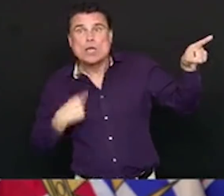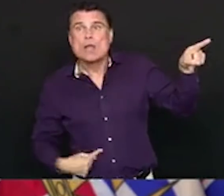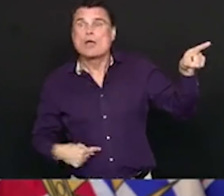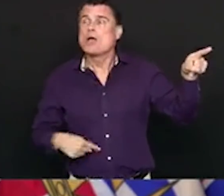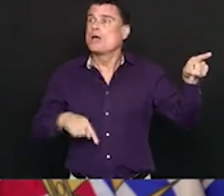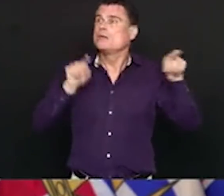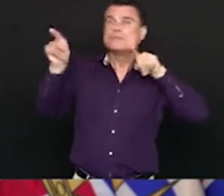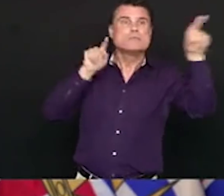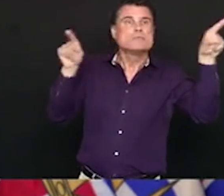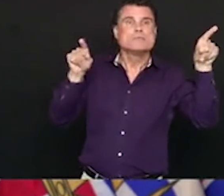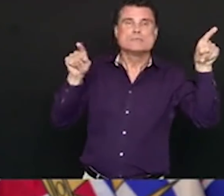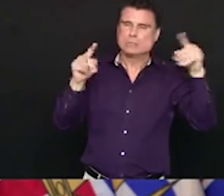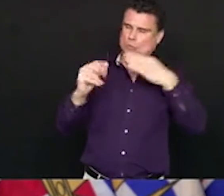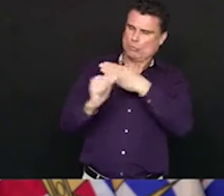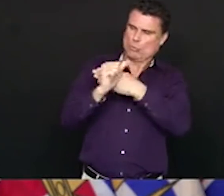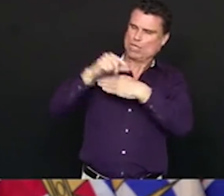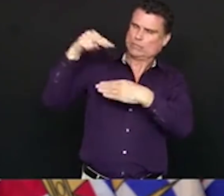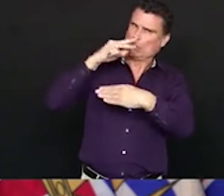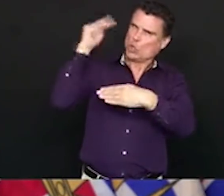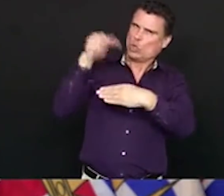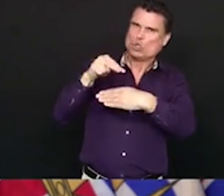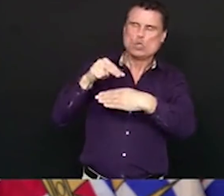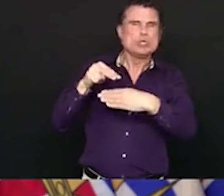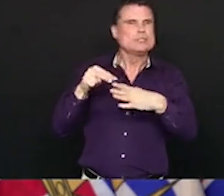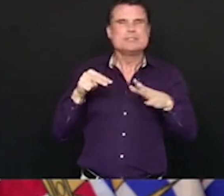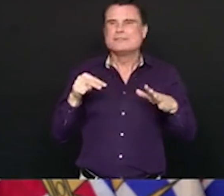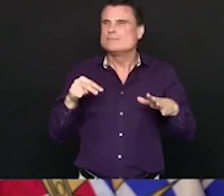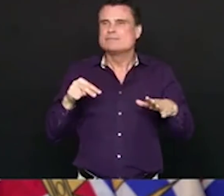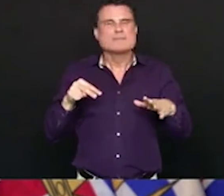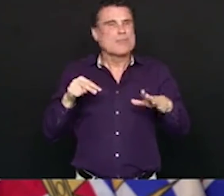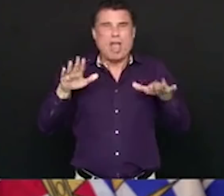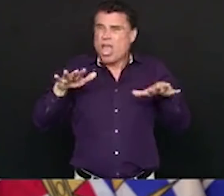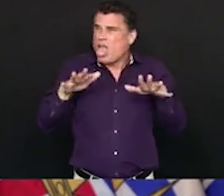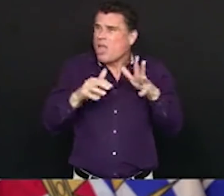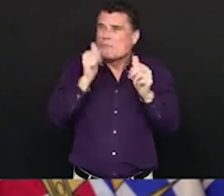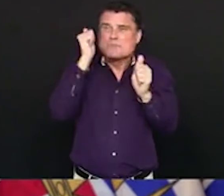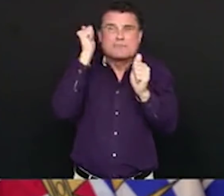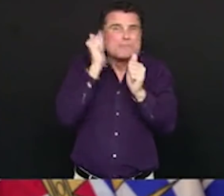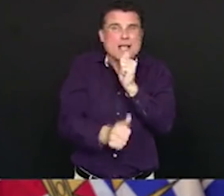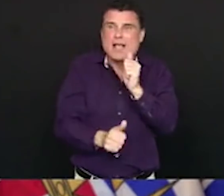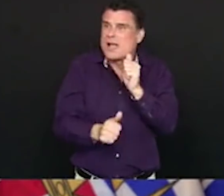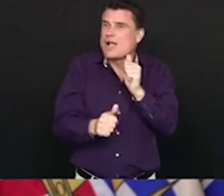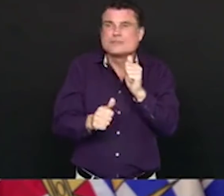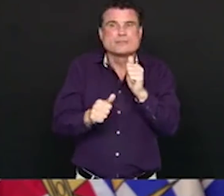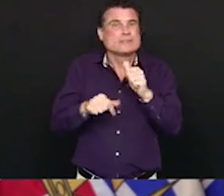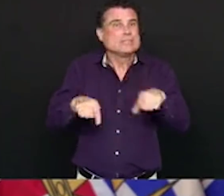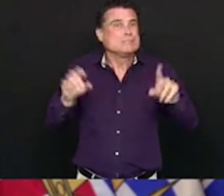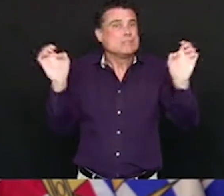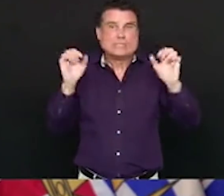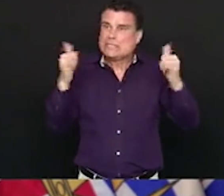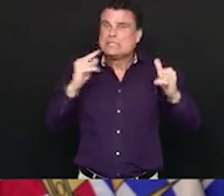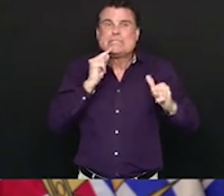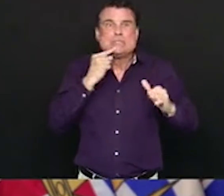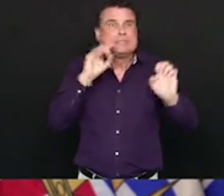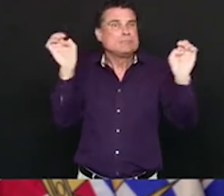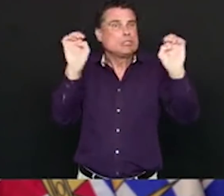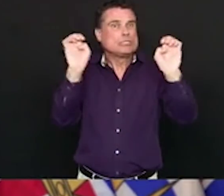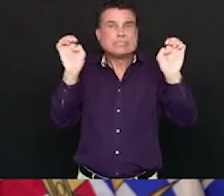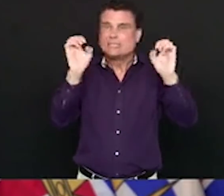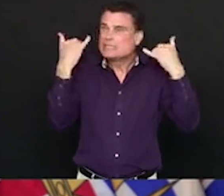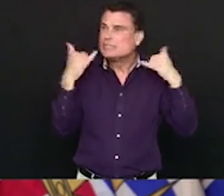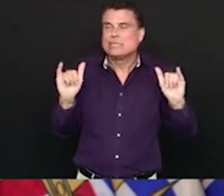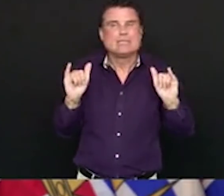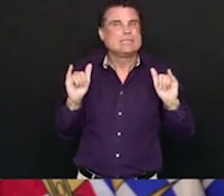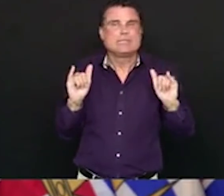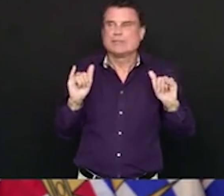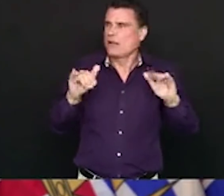of work that still needs to be done to understand how we can get through this safely. So here in BC, we'll be looking at making sure we